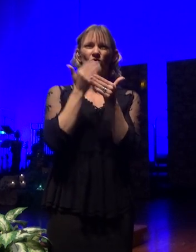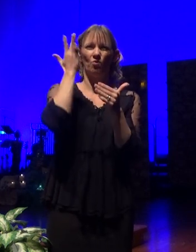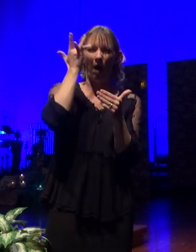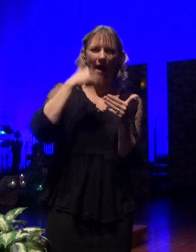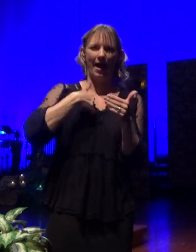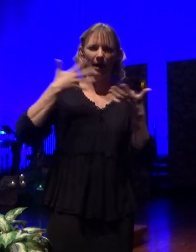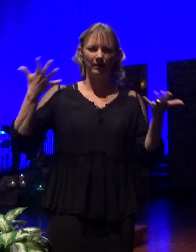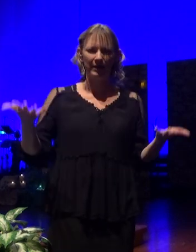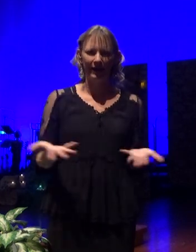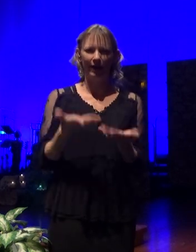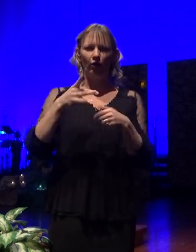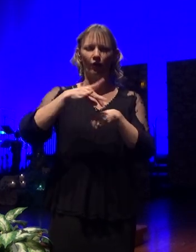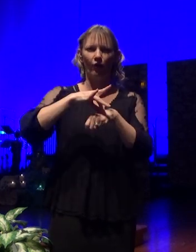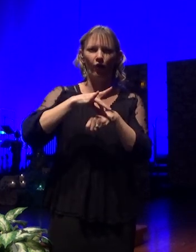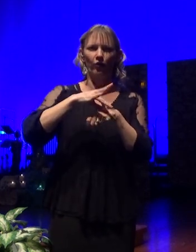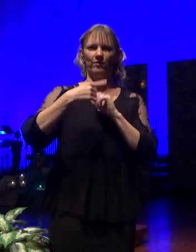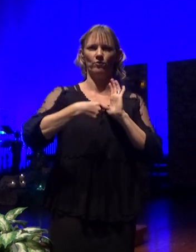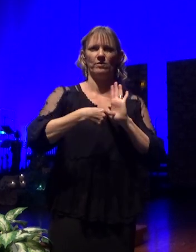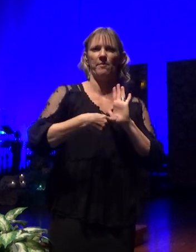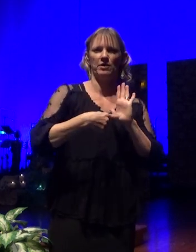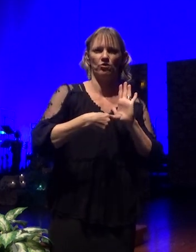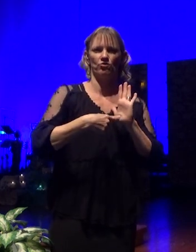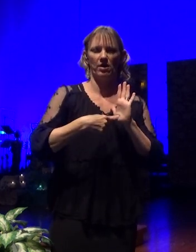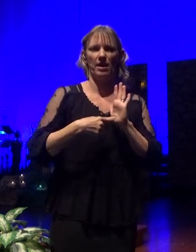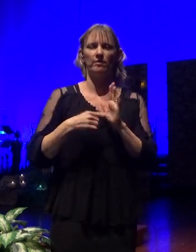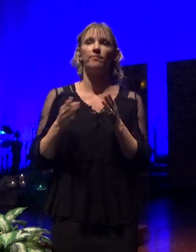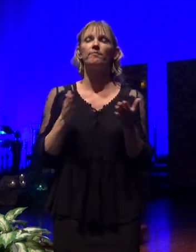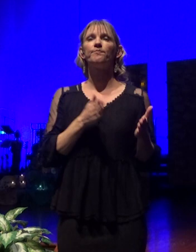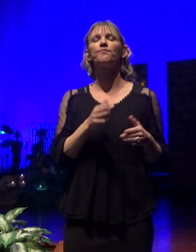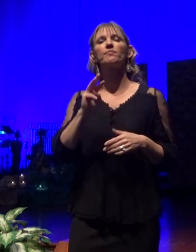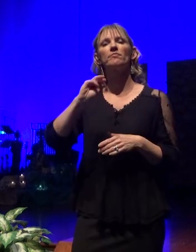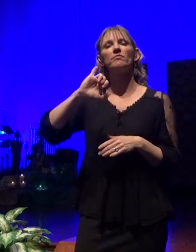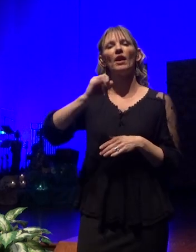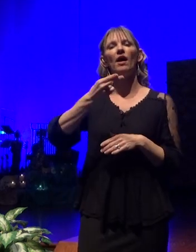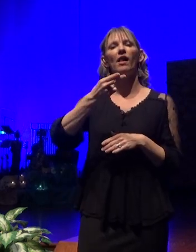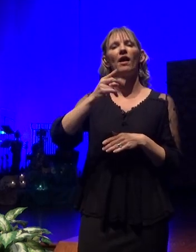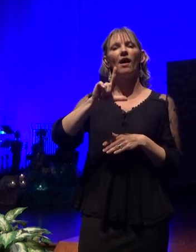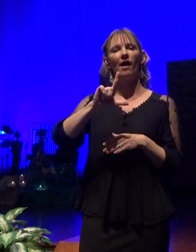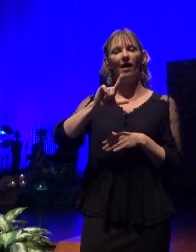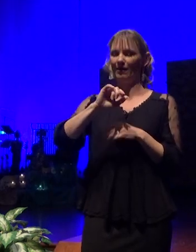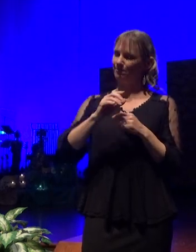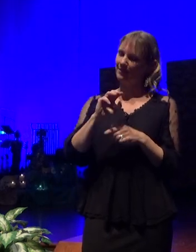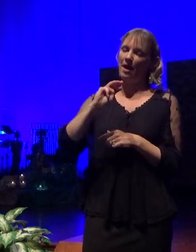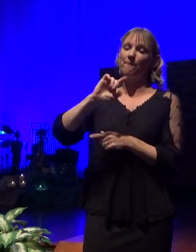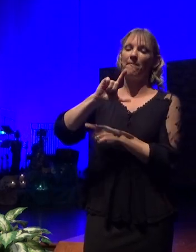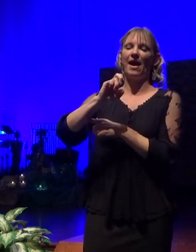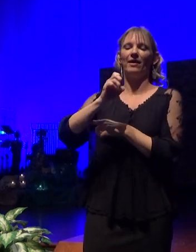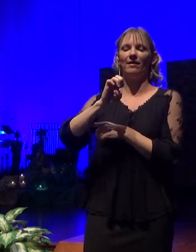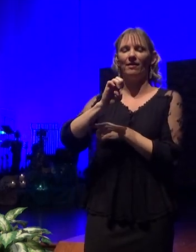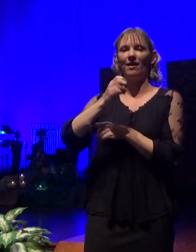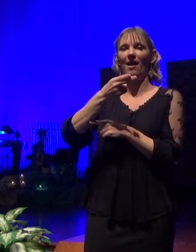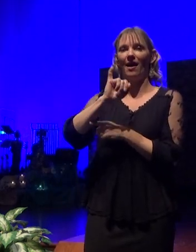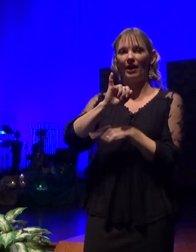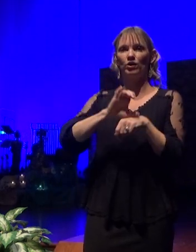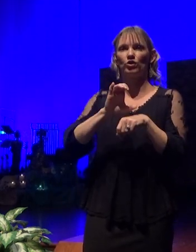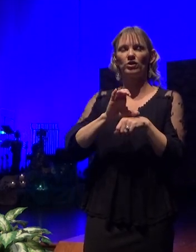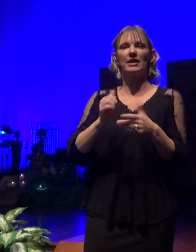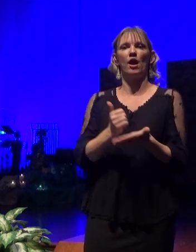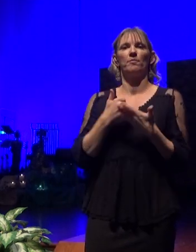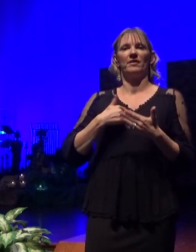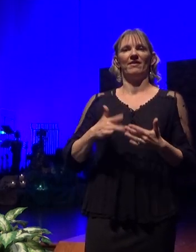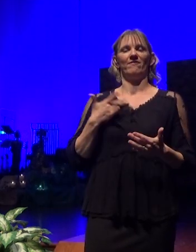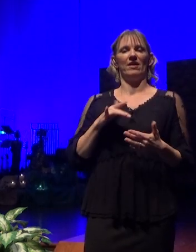to demonstrate. Mile High Church helps me feel that infinite flow in my life